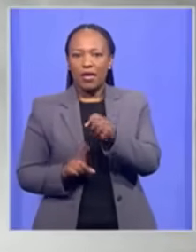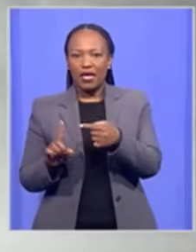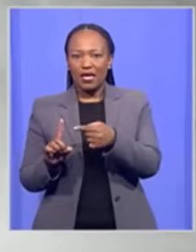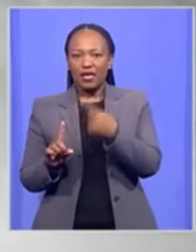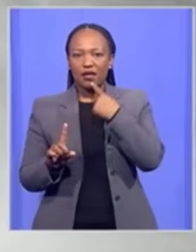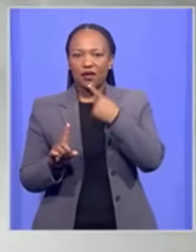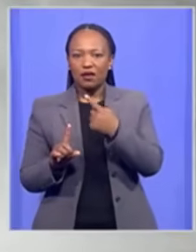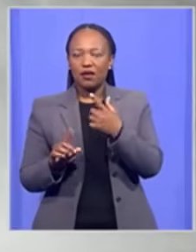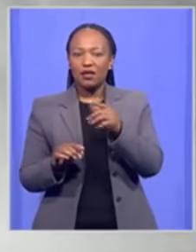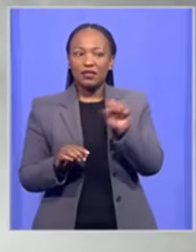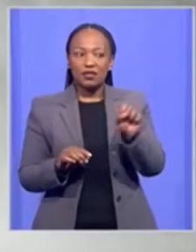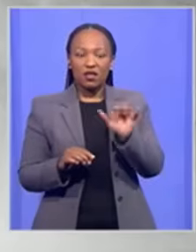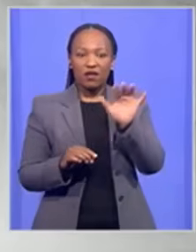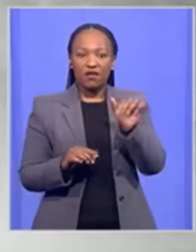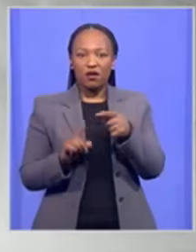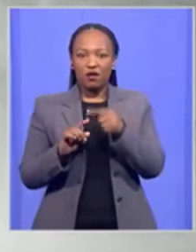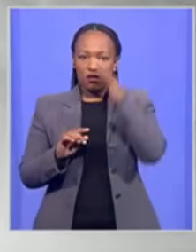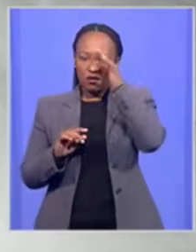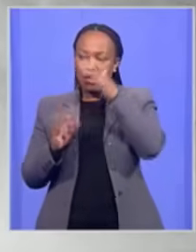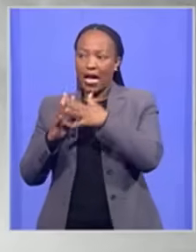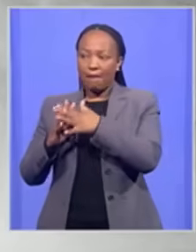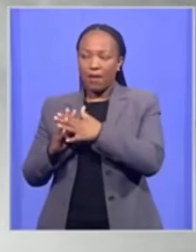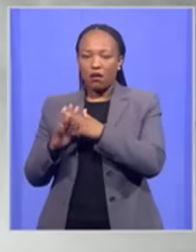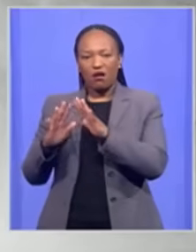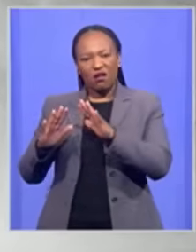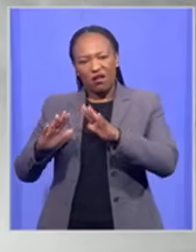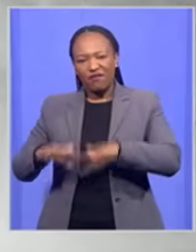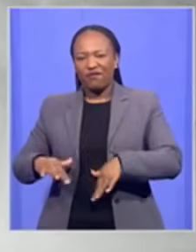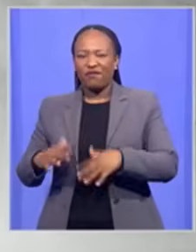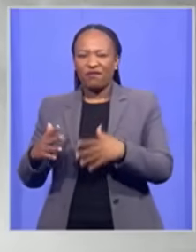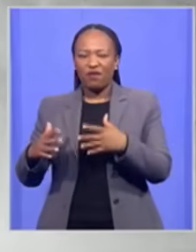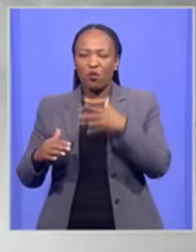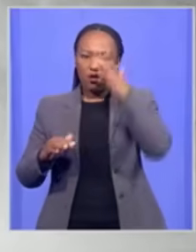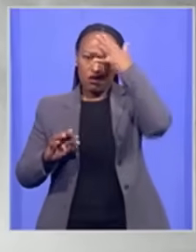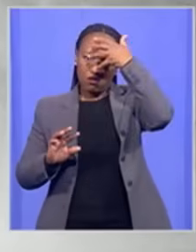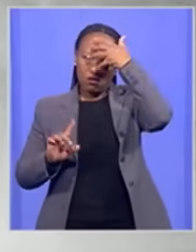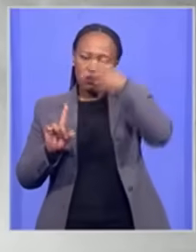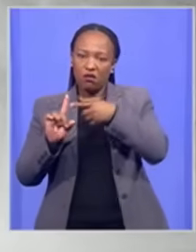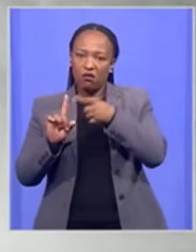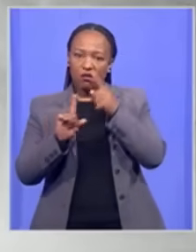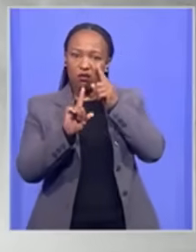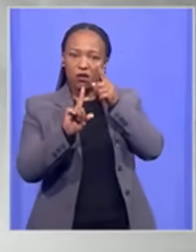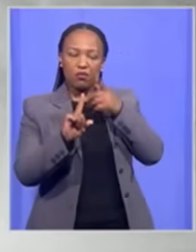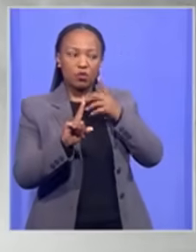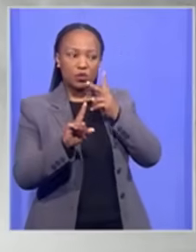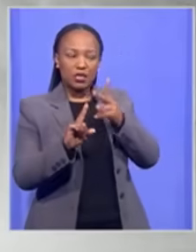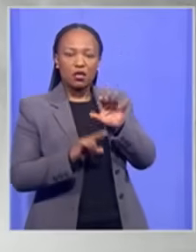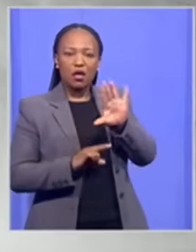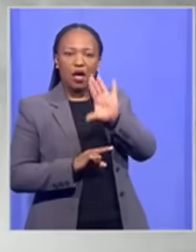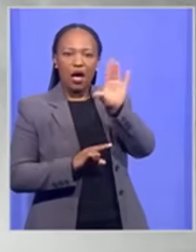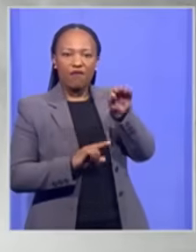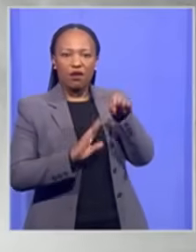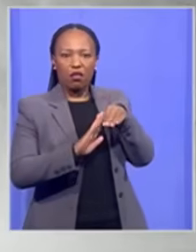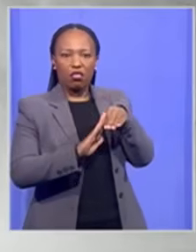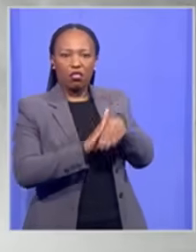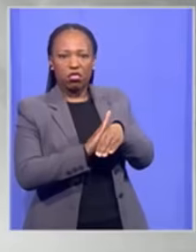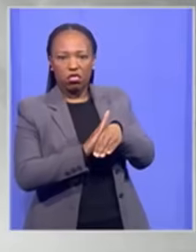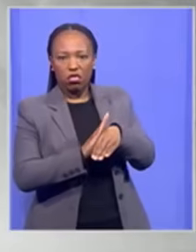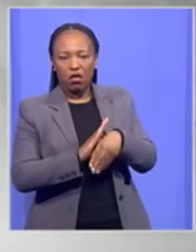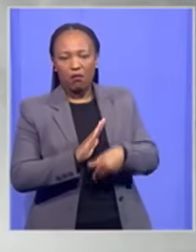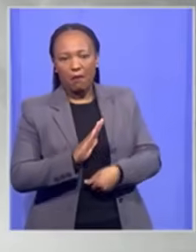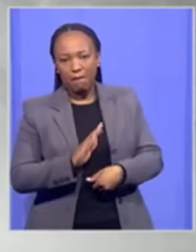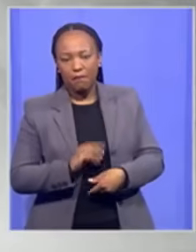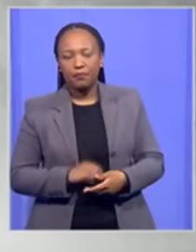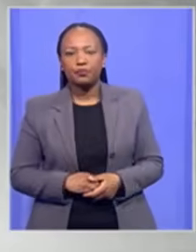kgwebišano ya yona le naga ya Amerika ka gore maikemišetšo a Donald Trump ke go bona Afrika Borwa e wele ebile go goba ka dimpa.